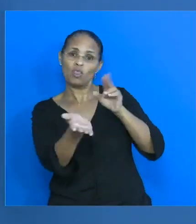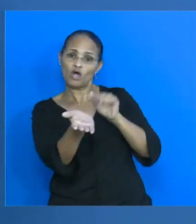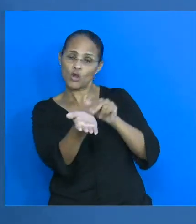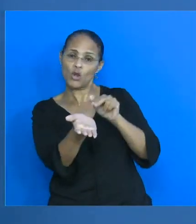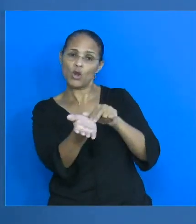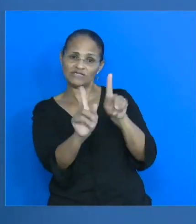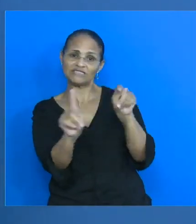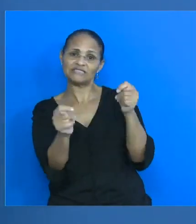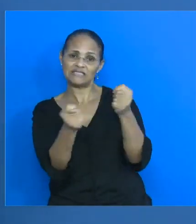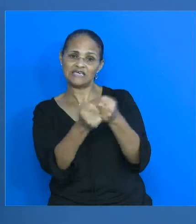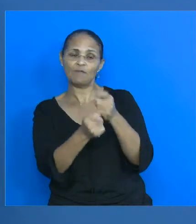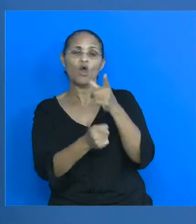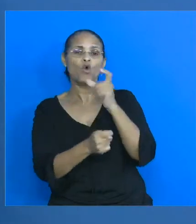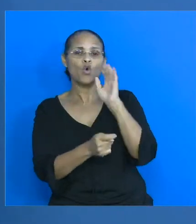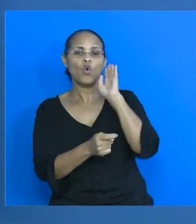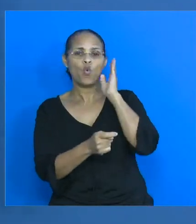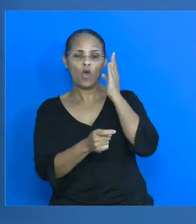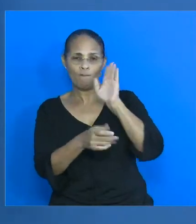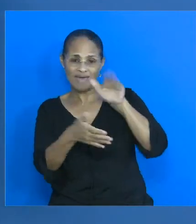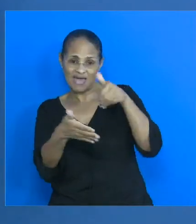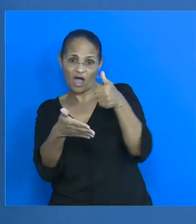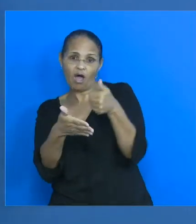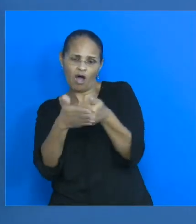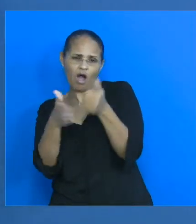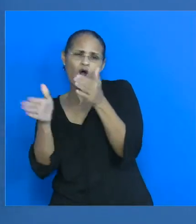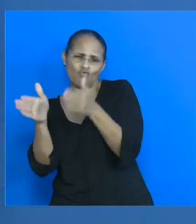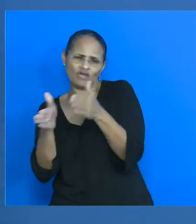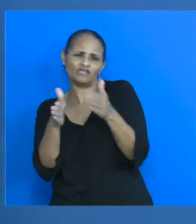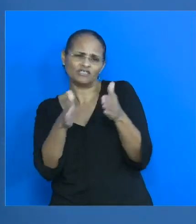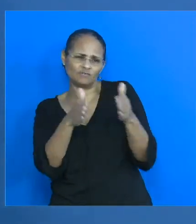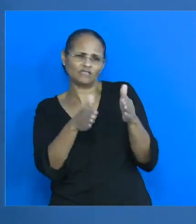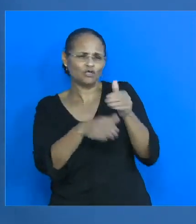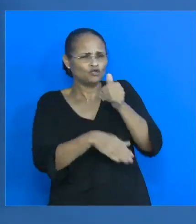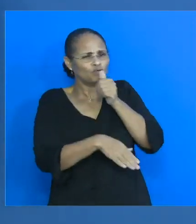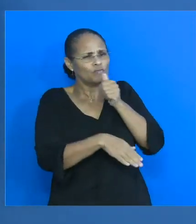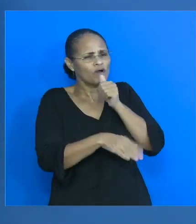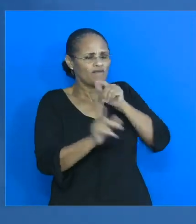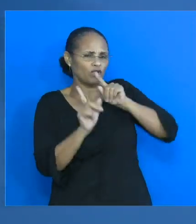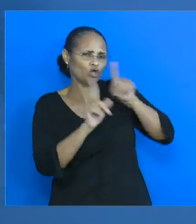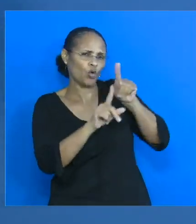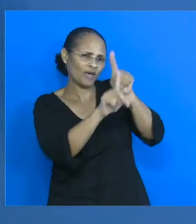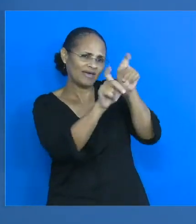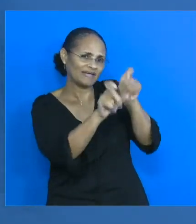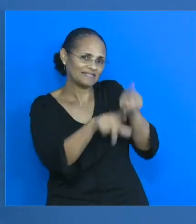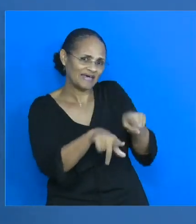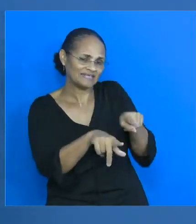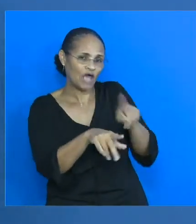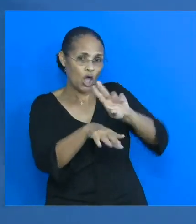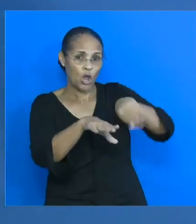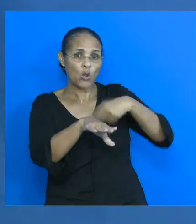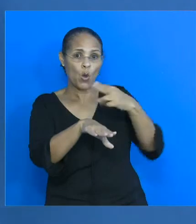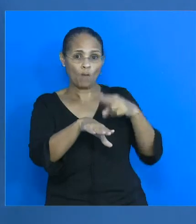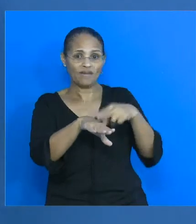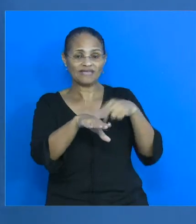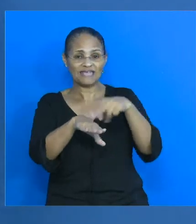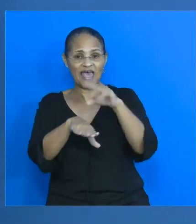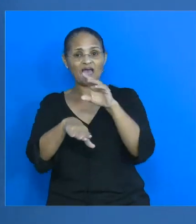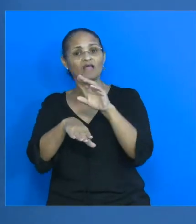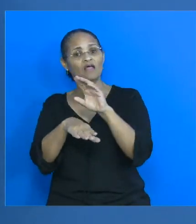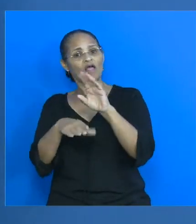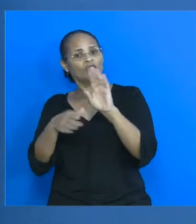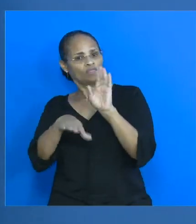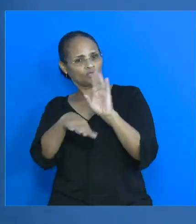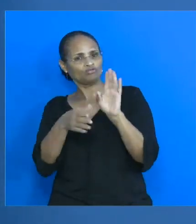team, who will make arrangements for them to privately get a test. Normally it's at the cathedral, but